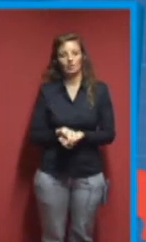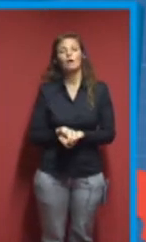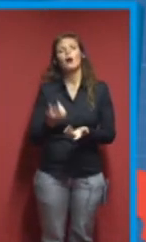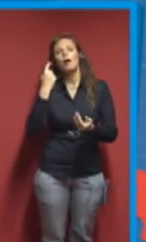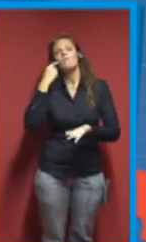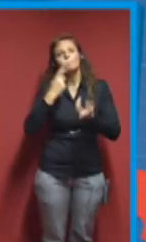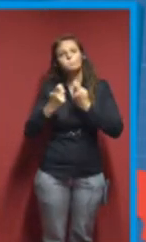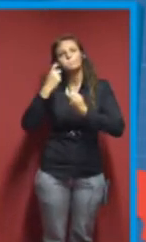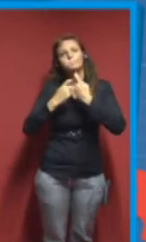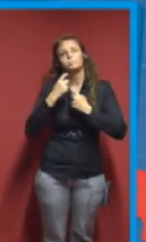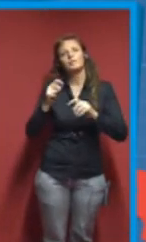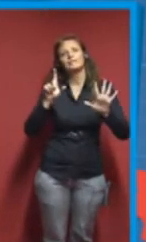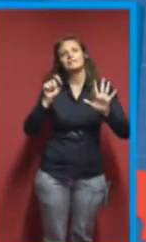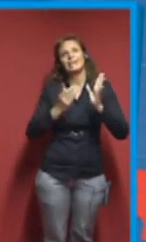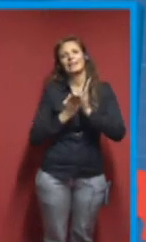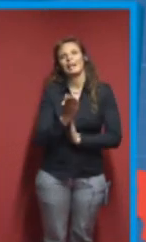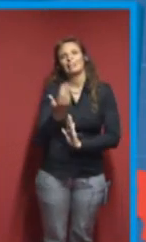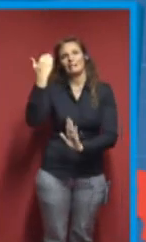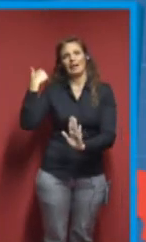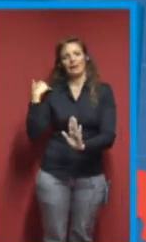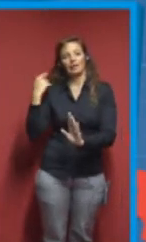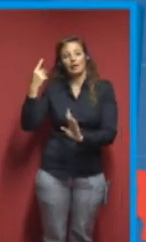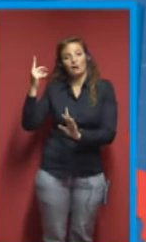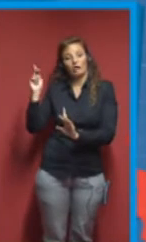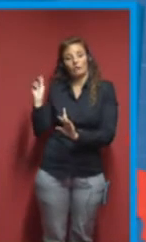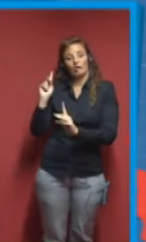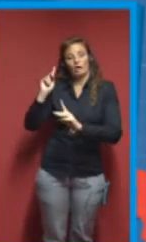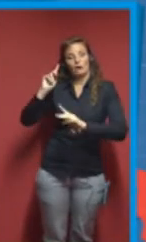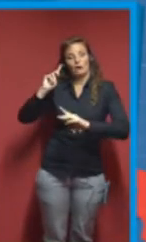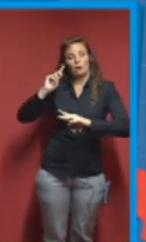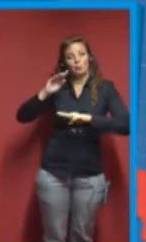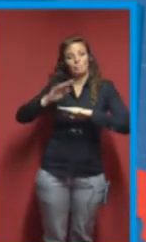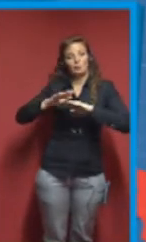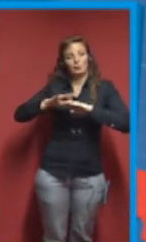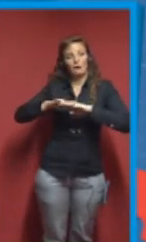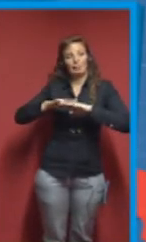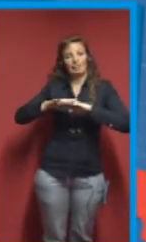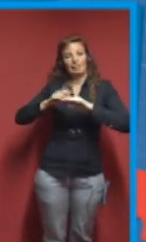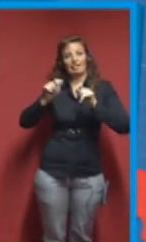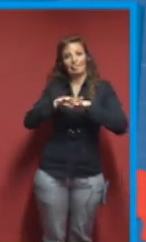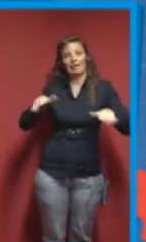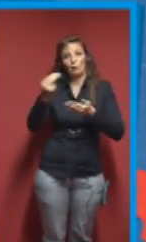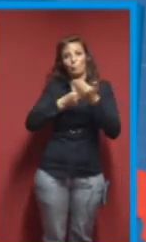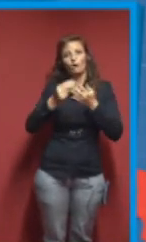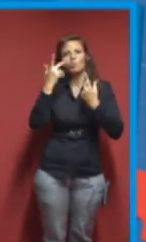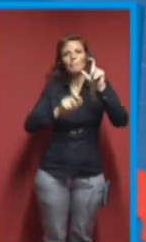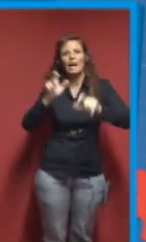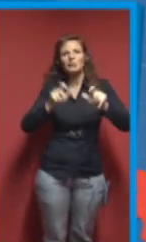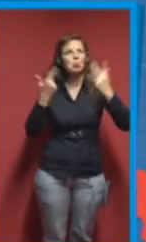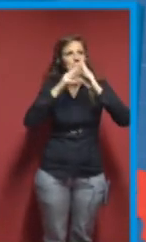is a picture from the Mathematical Tables Project in the United States, where people would sit in a warehouse and do mathematical